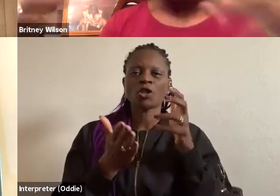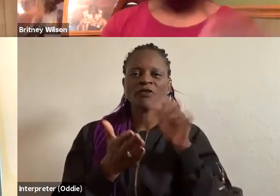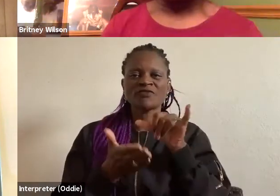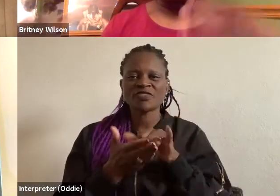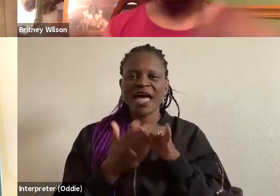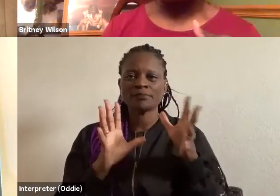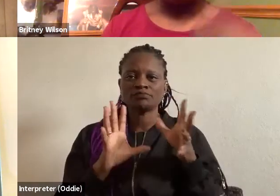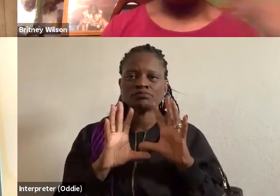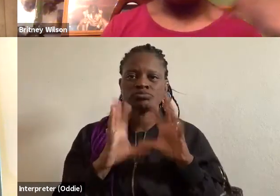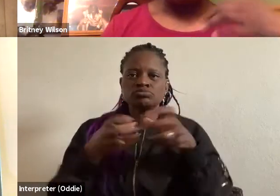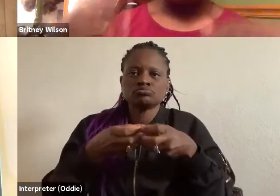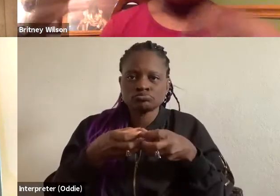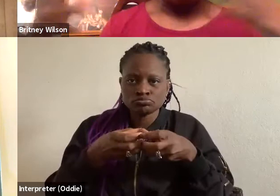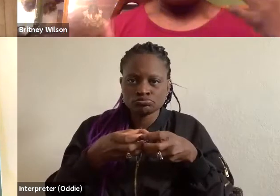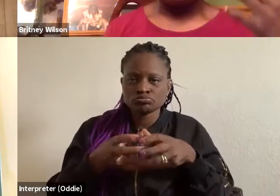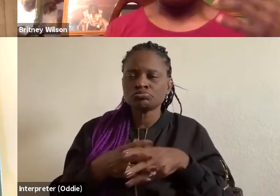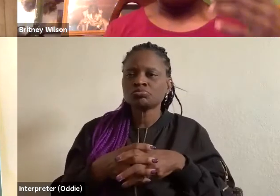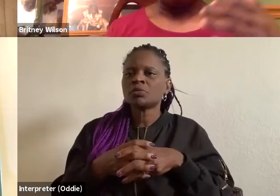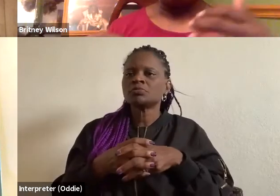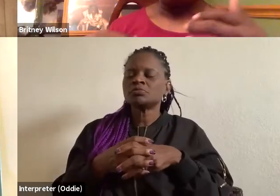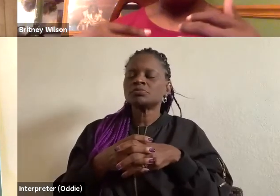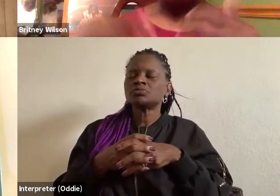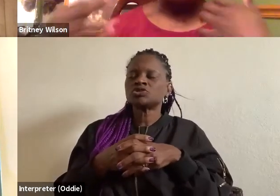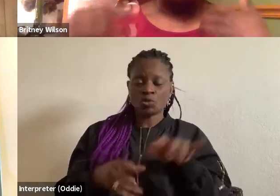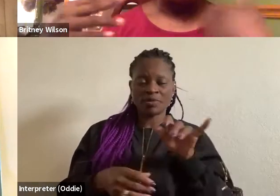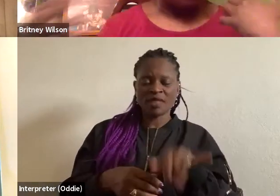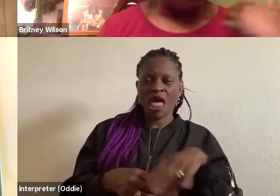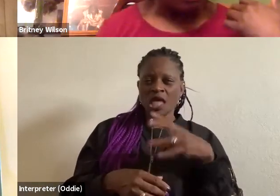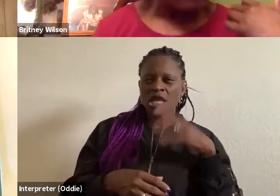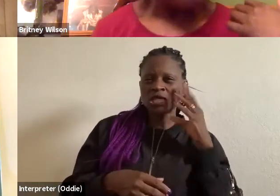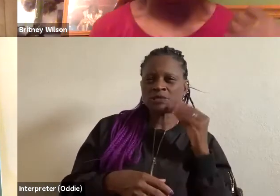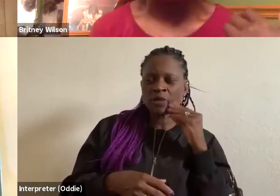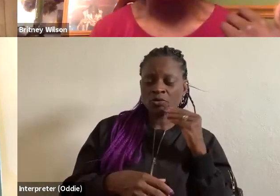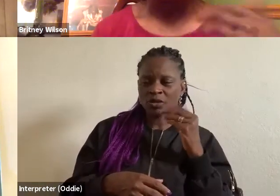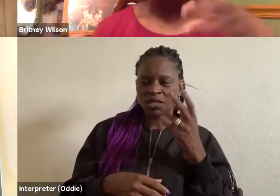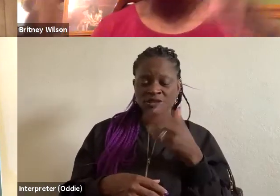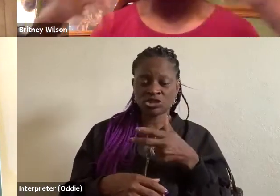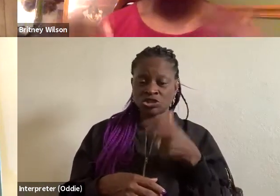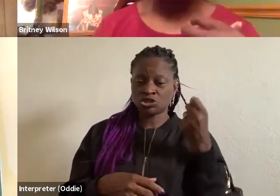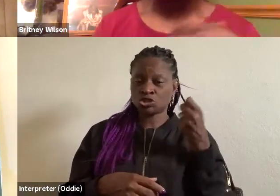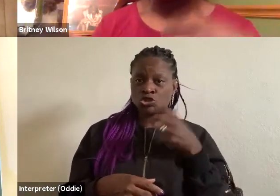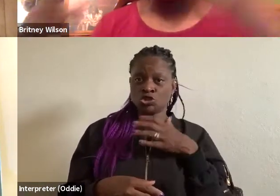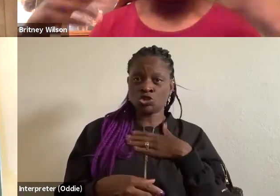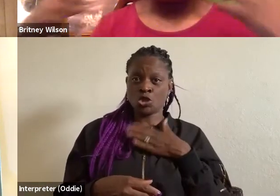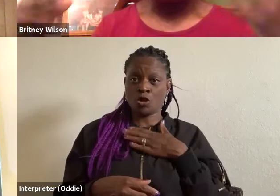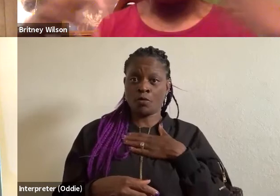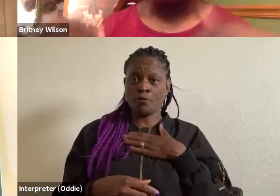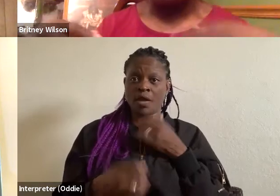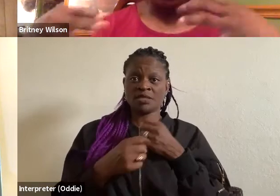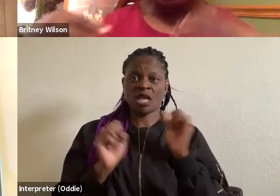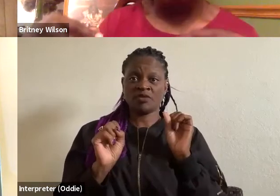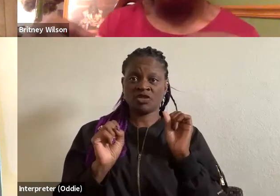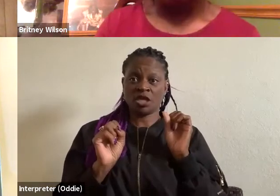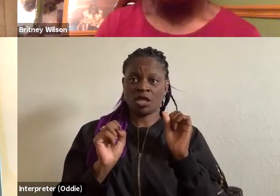that experience took some of my sense of safety. I think as Black women, we don't